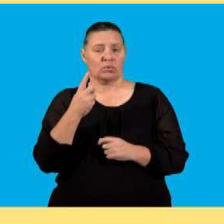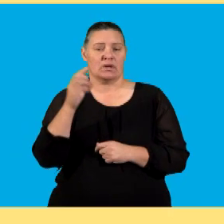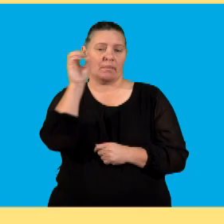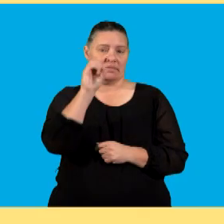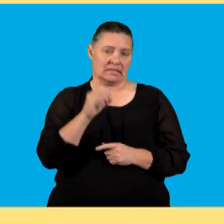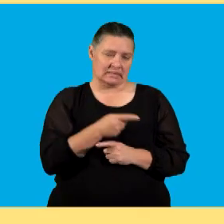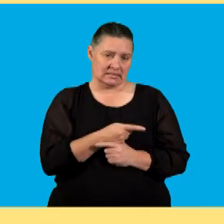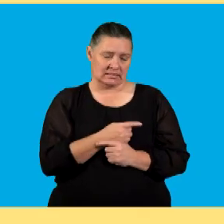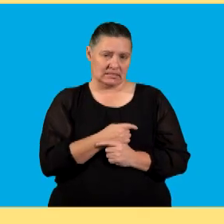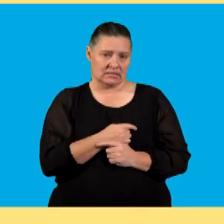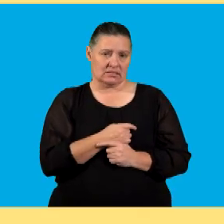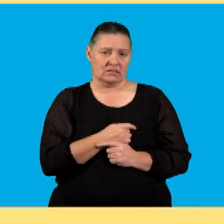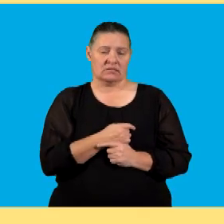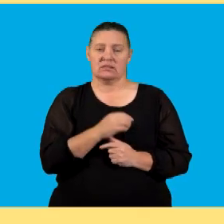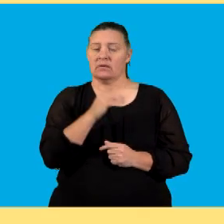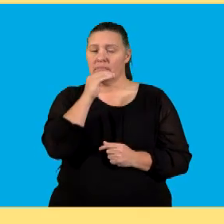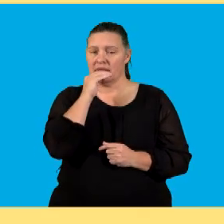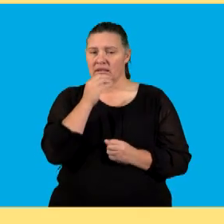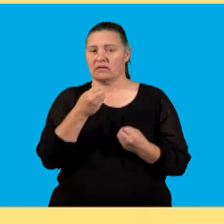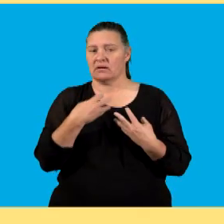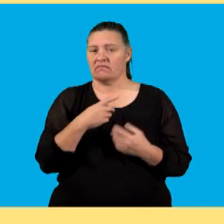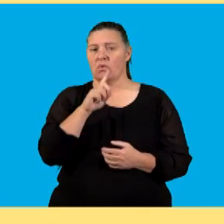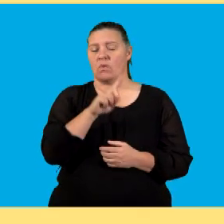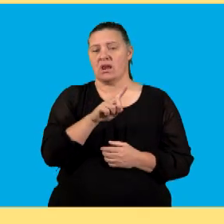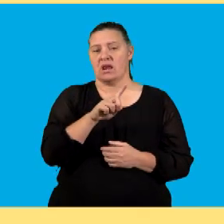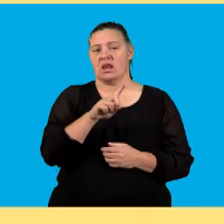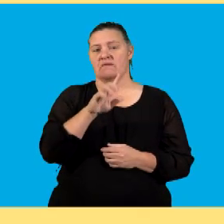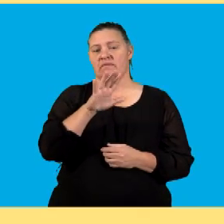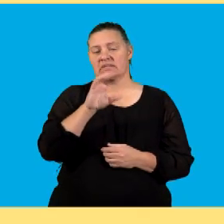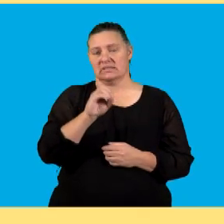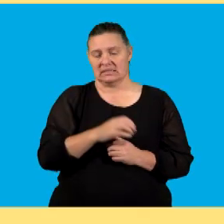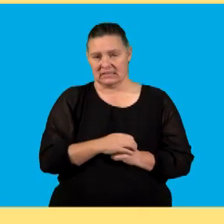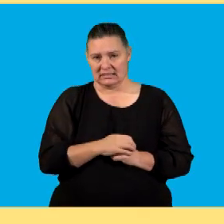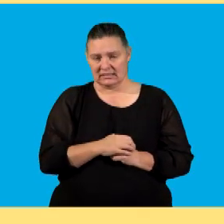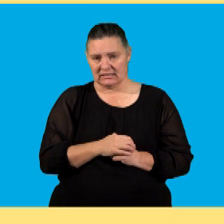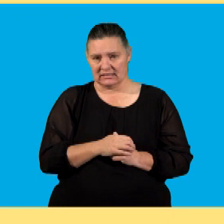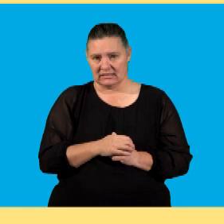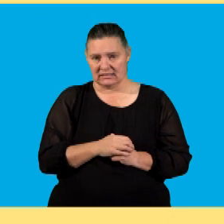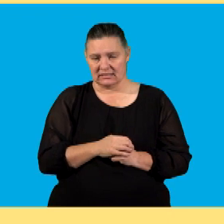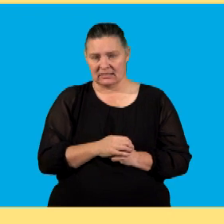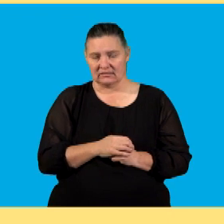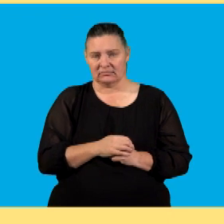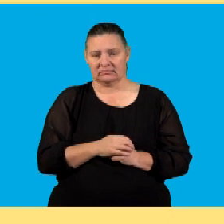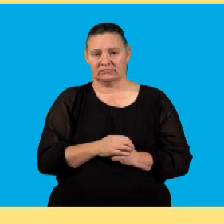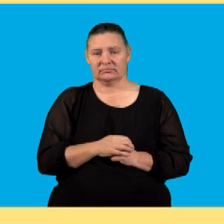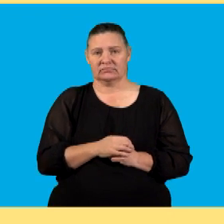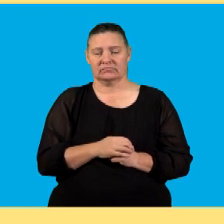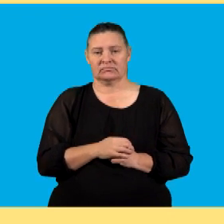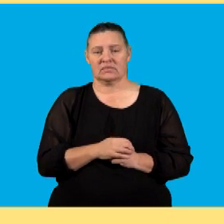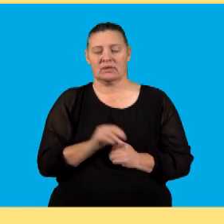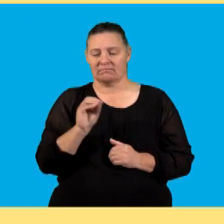calculate 1% of that. That is going to give me 150. I'll come now to my